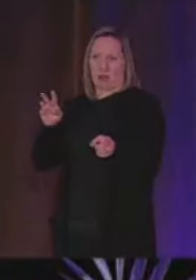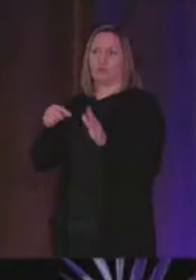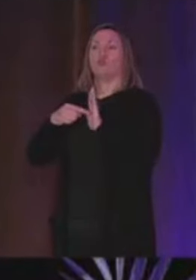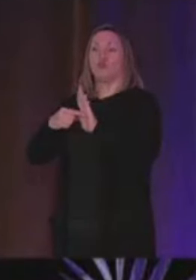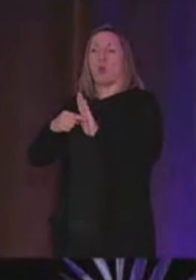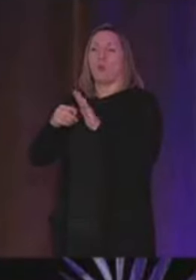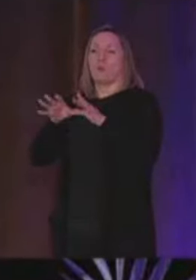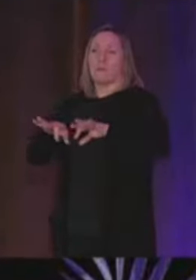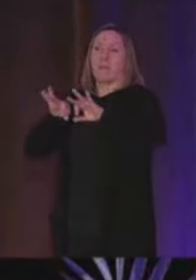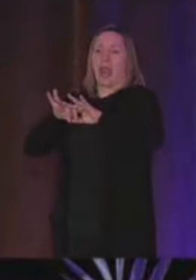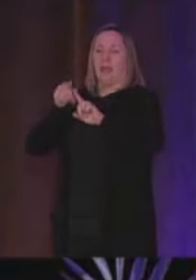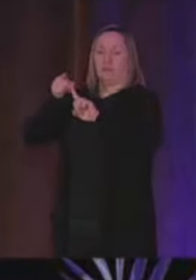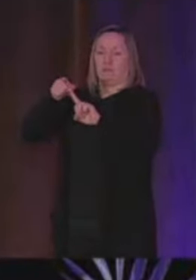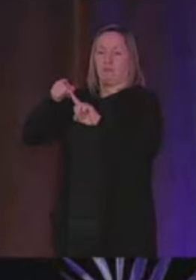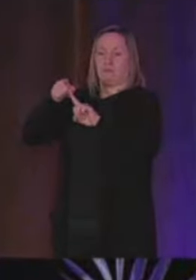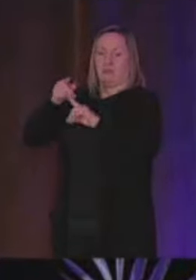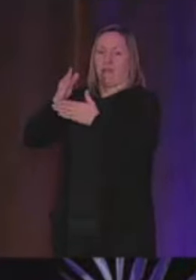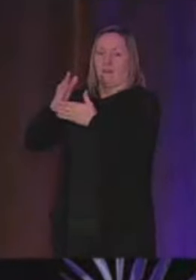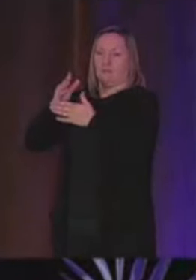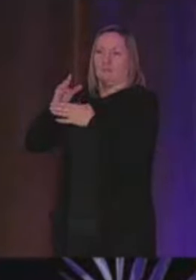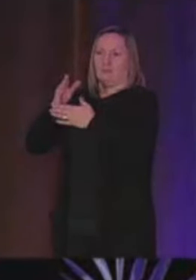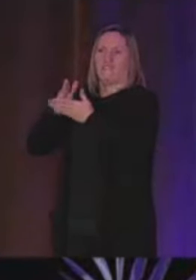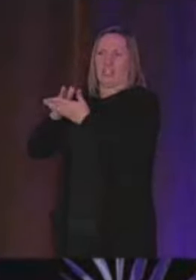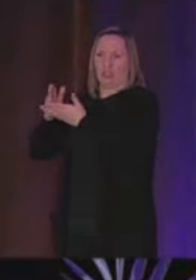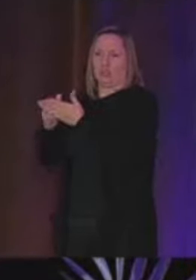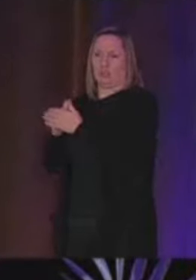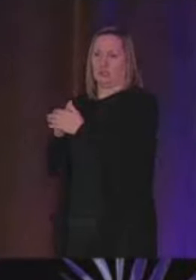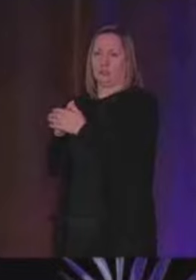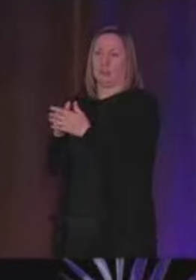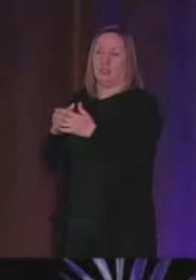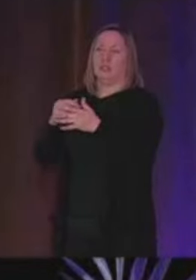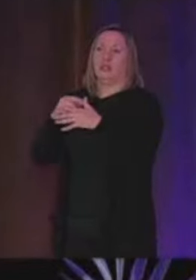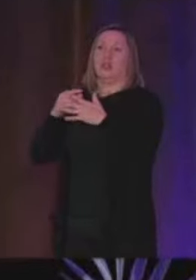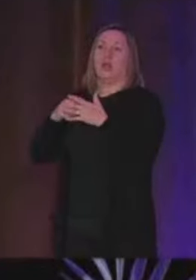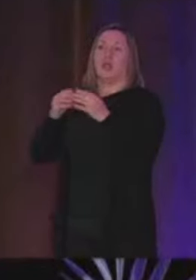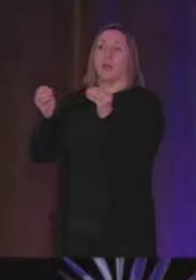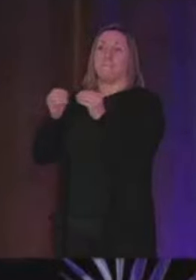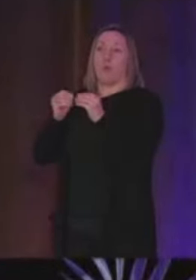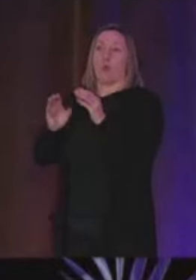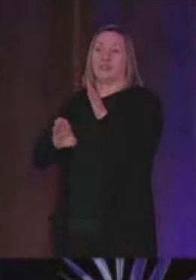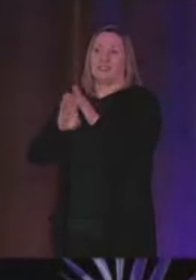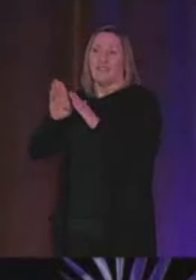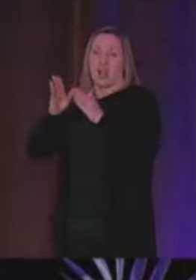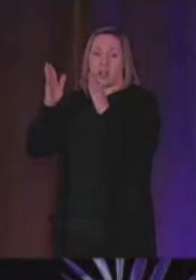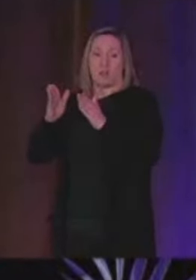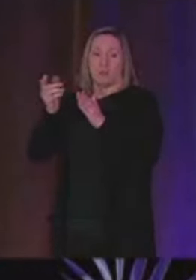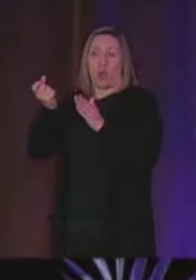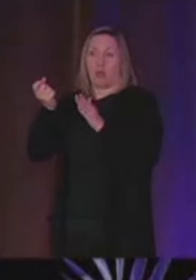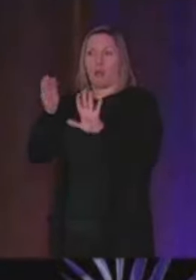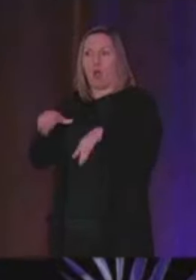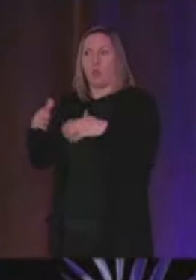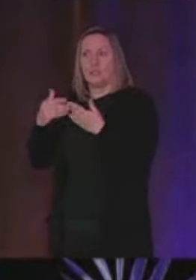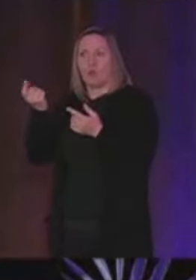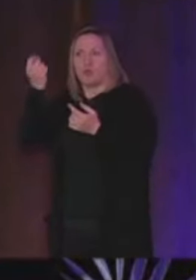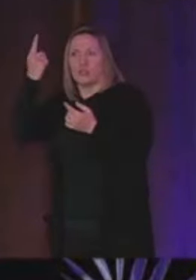features as you scrolled. And the result was more developers understanding their product and more